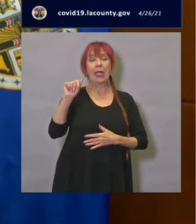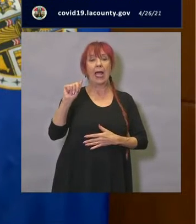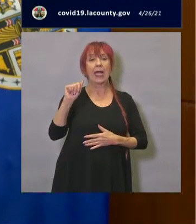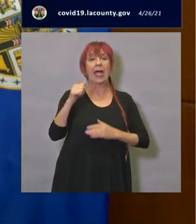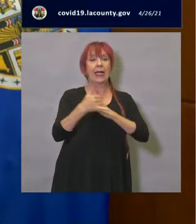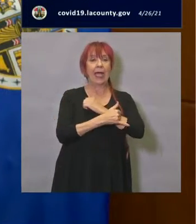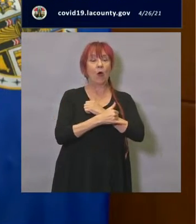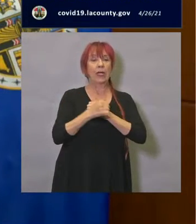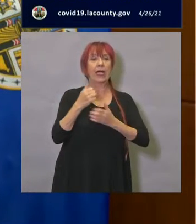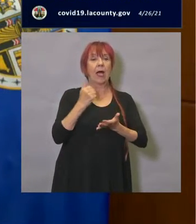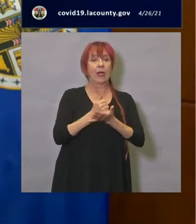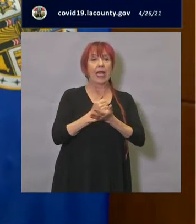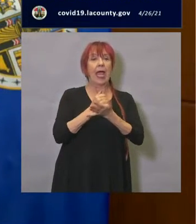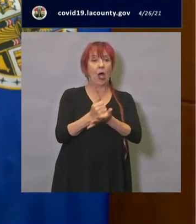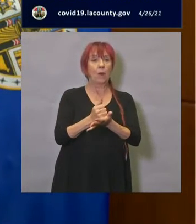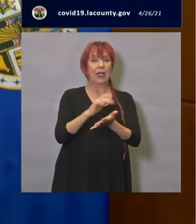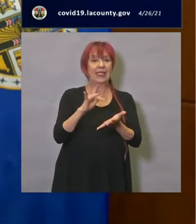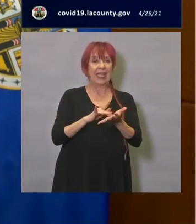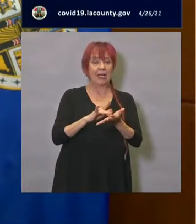lacountyhelpcenter.org,